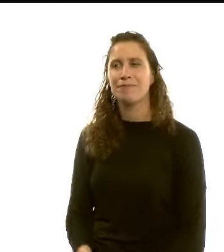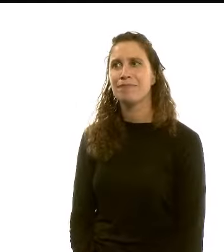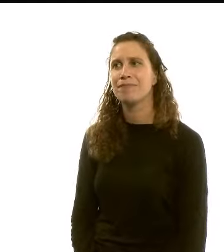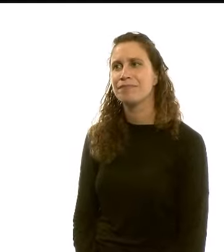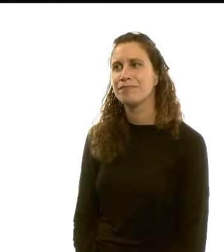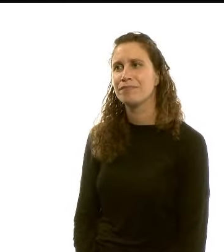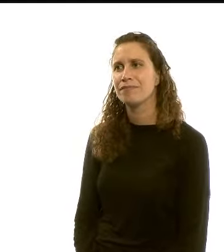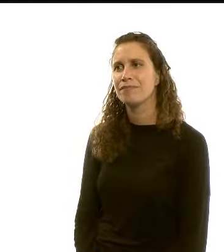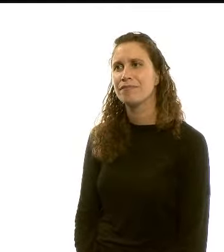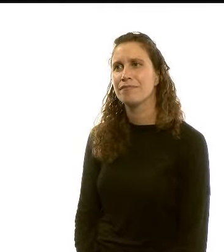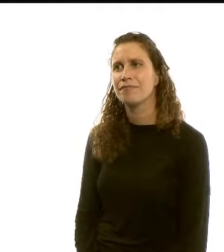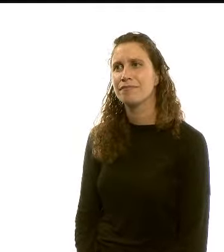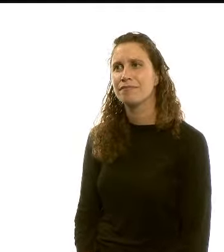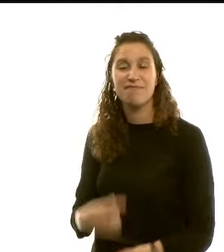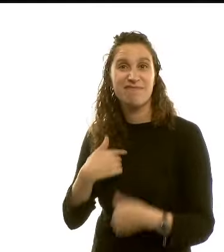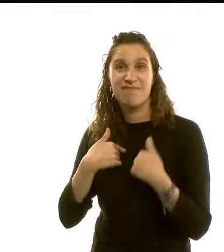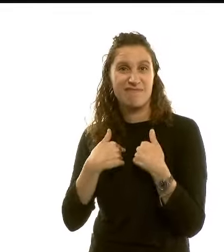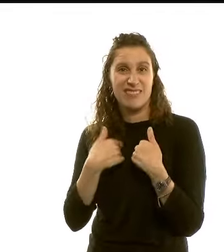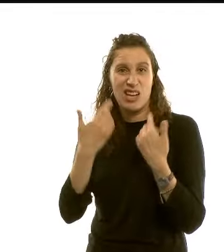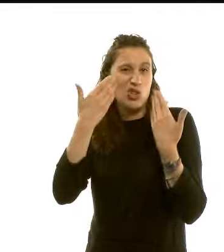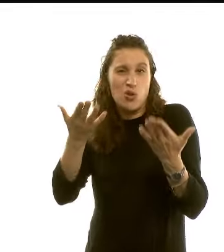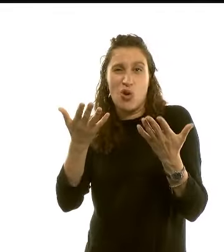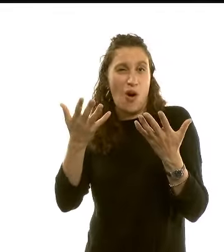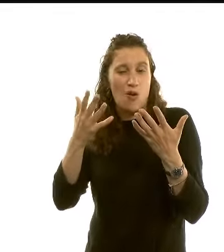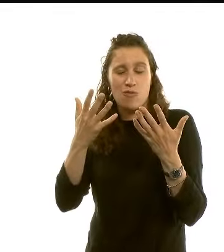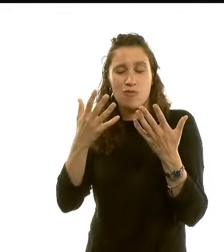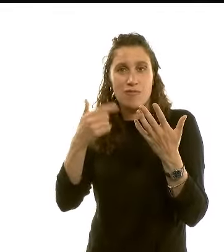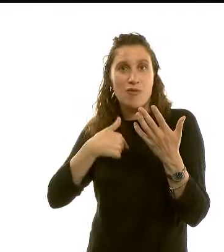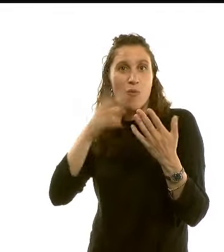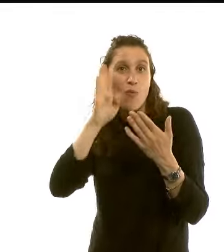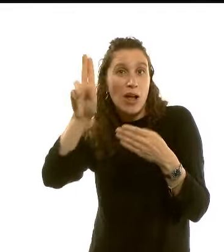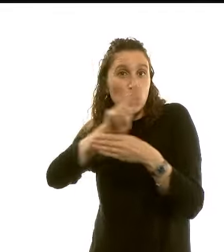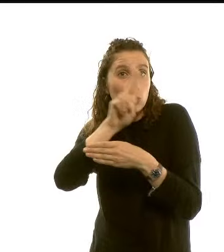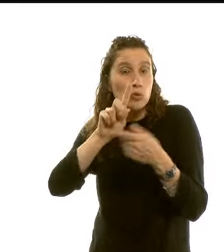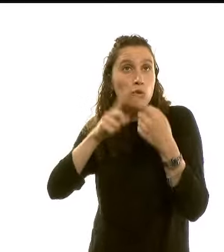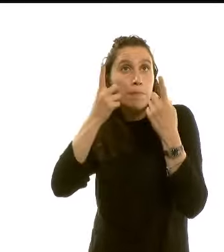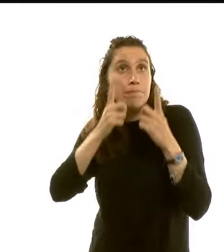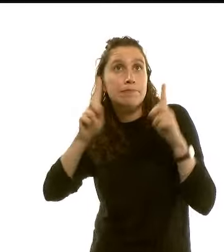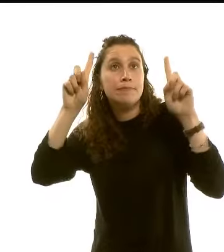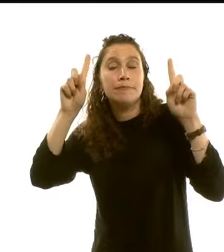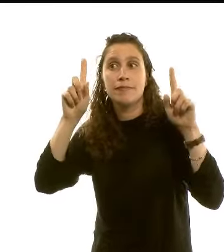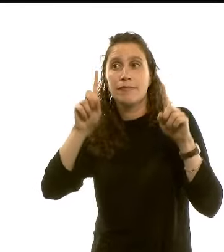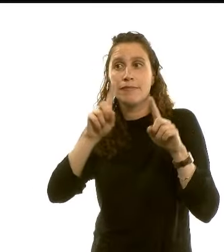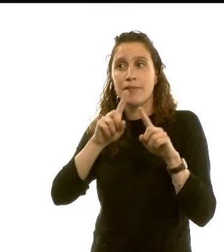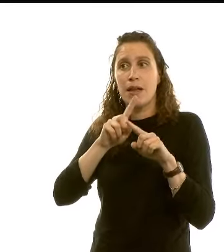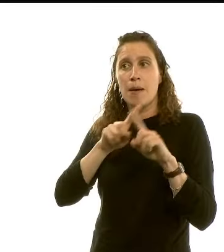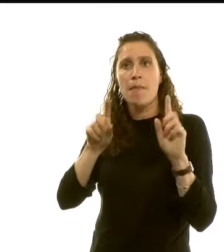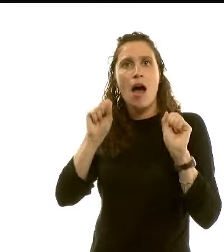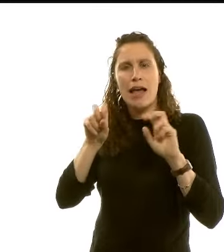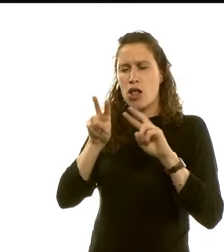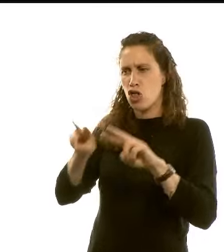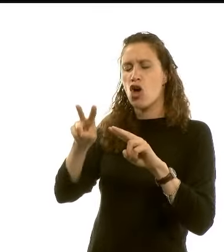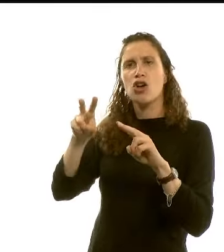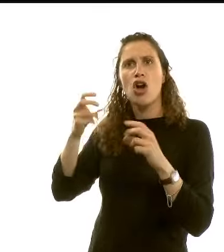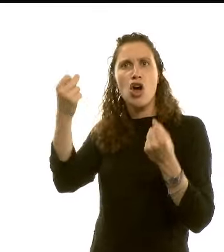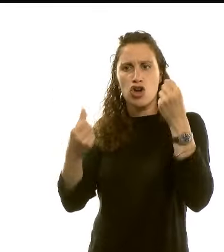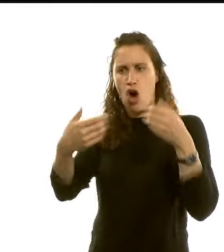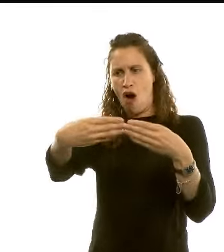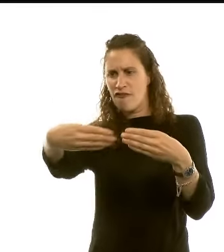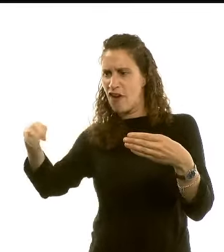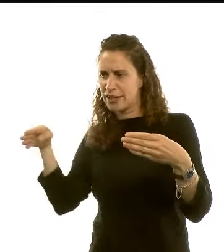I don't always know what I'm going to use to achieve the goal. I could look at a car fender and that's